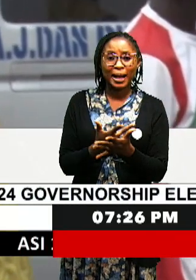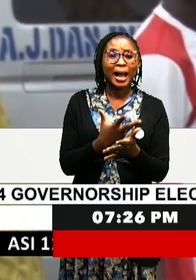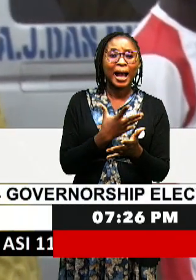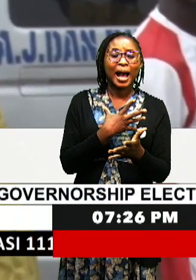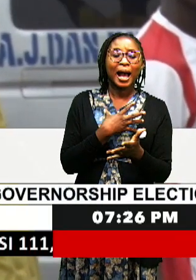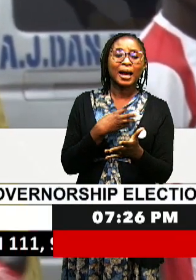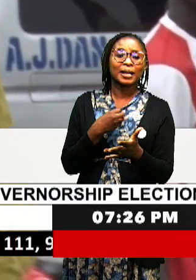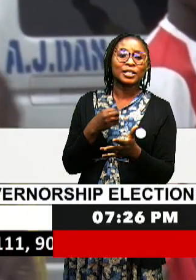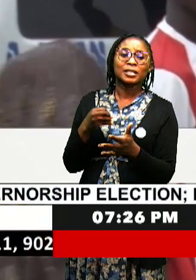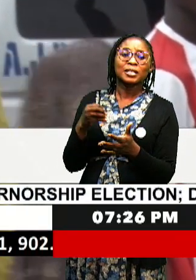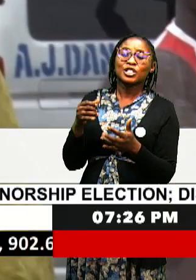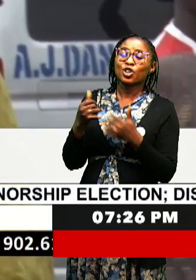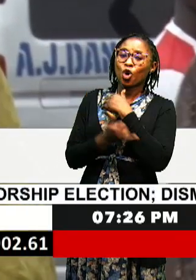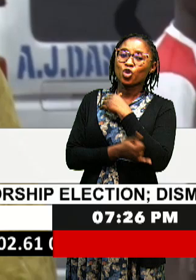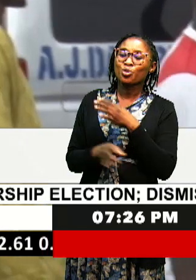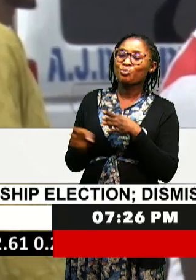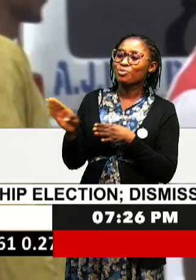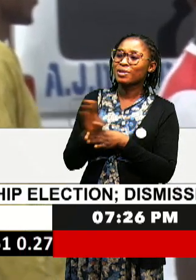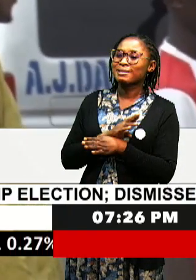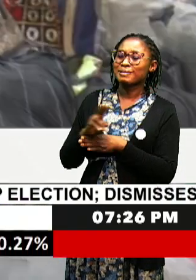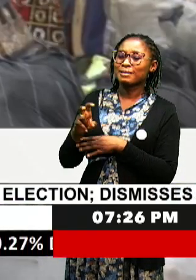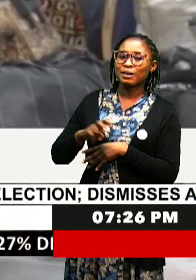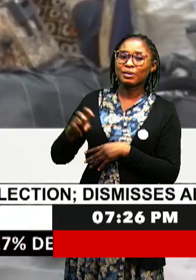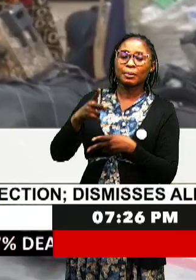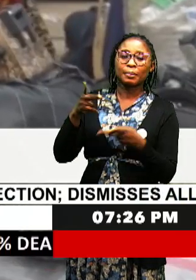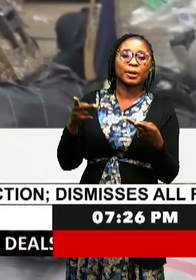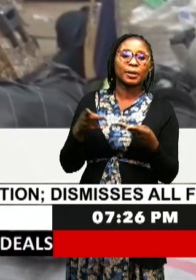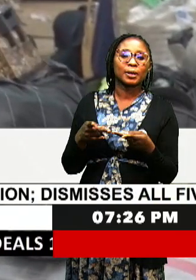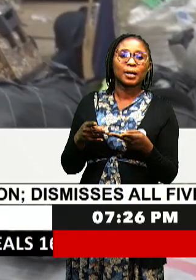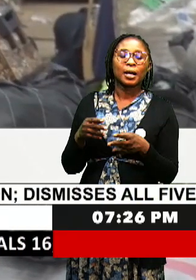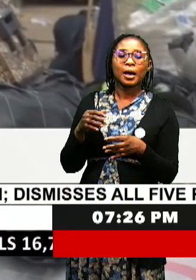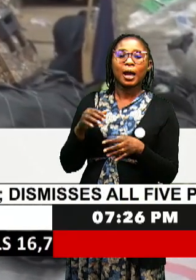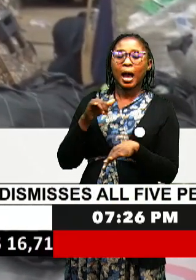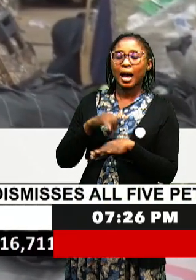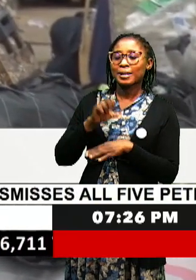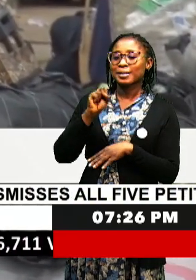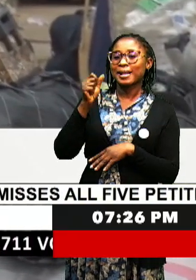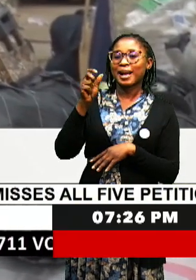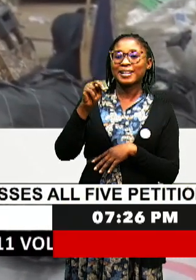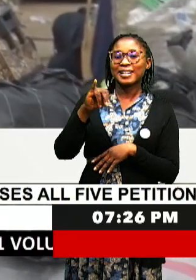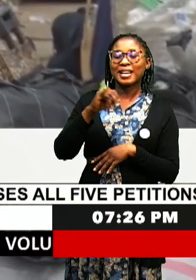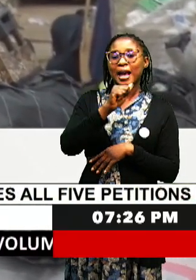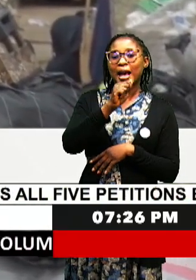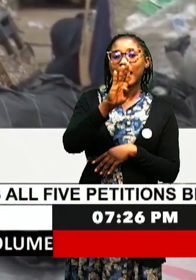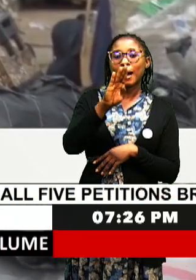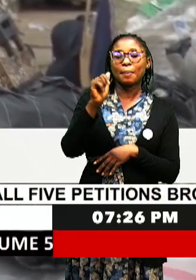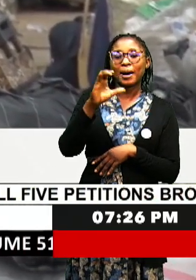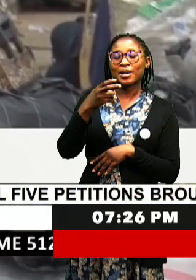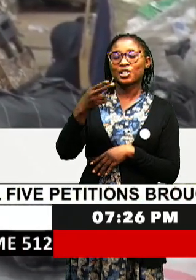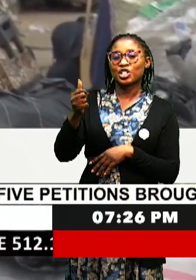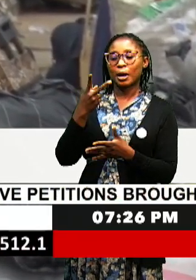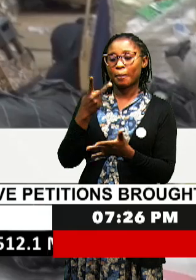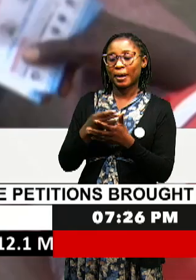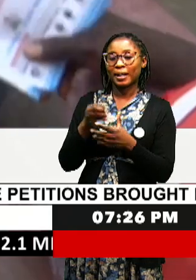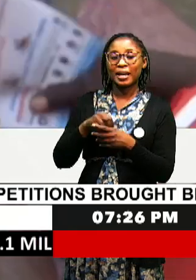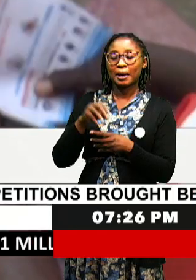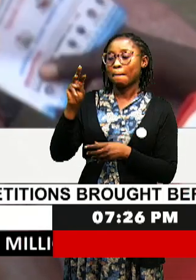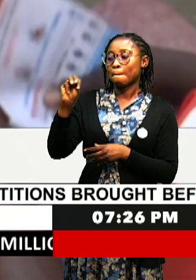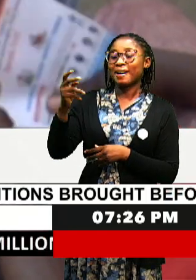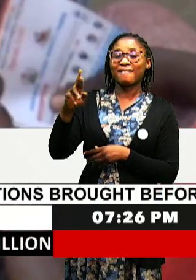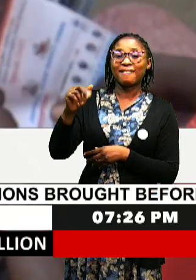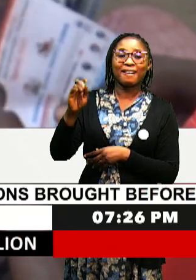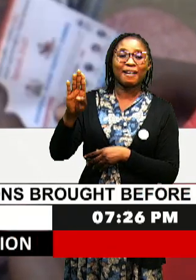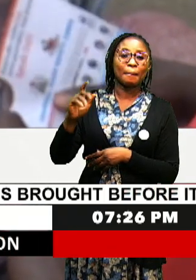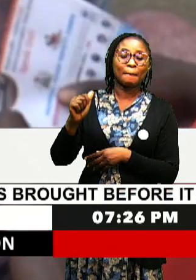terminals, the country's busy transit points. At the Sani Abacha Park in Maraba, the mood is a mix of anticipation